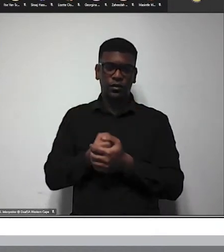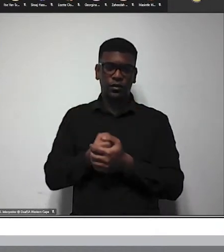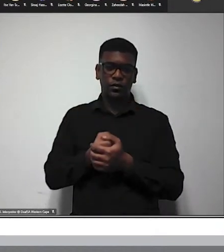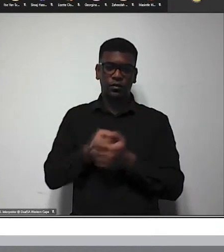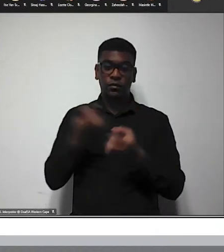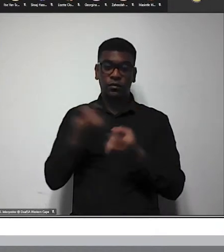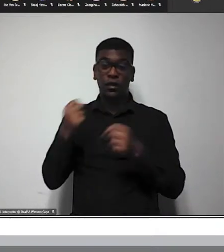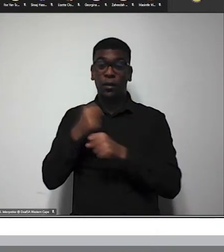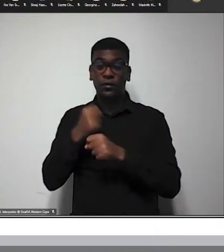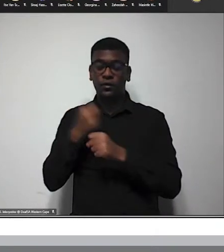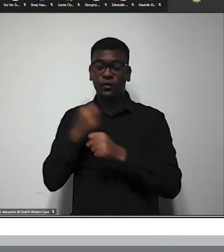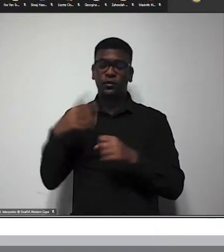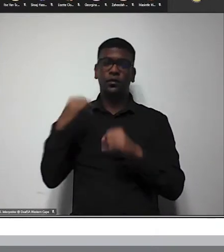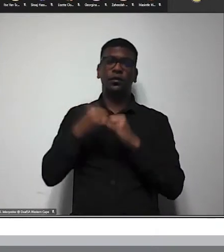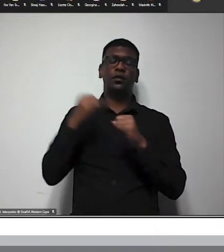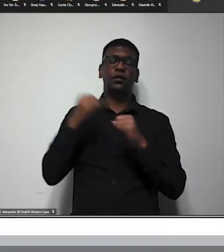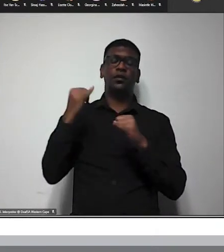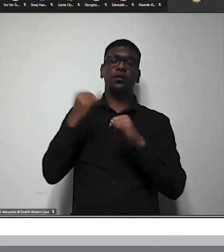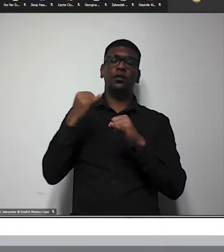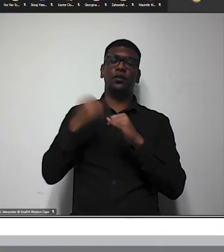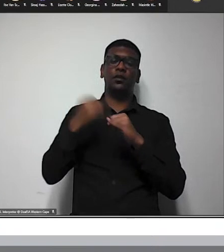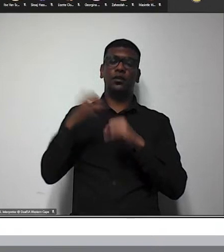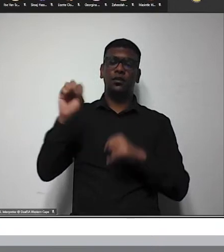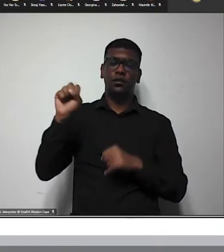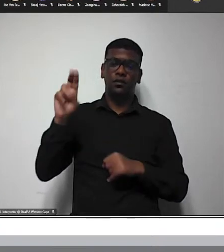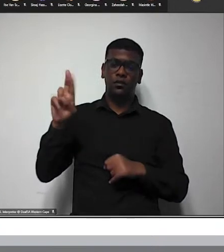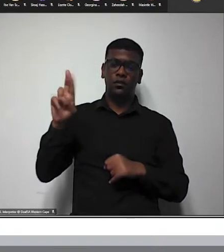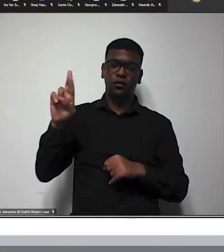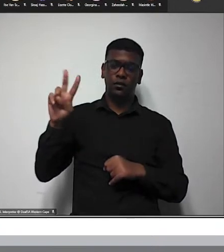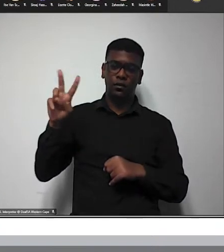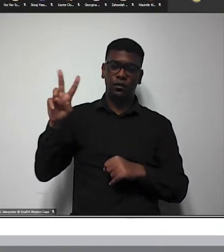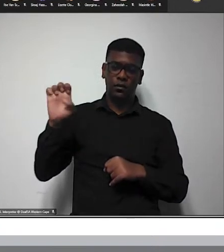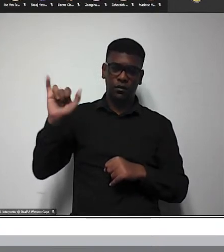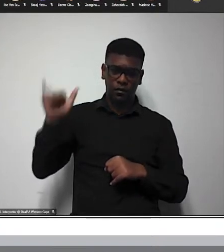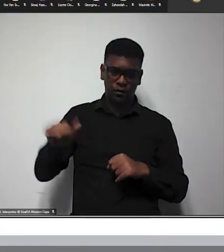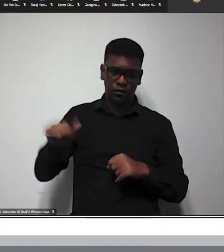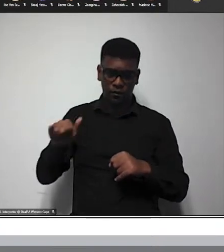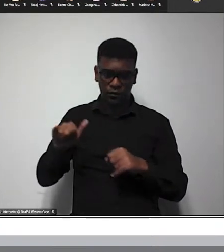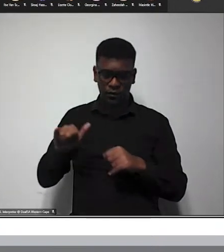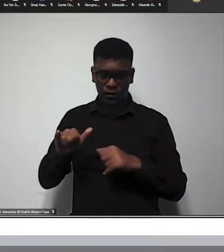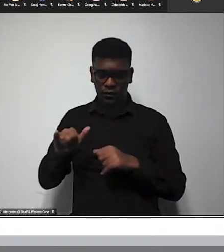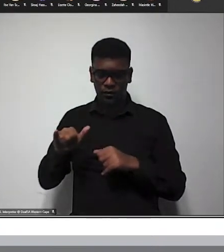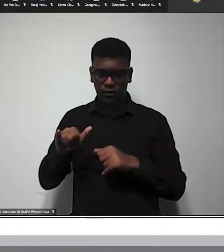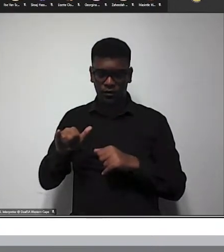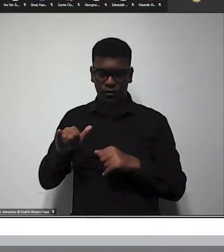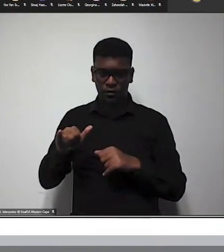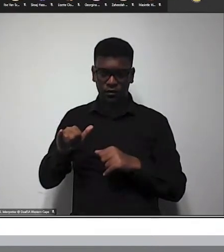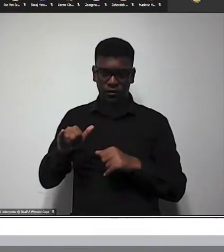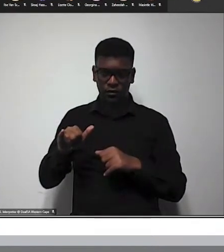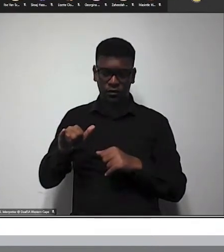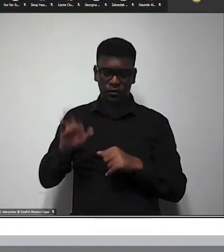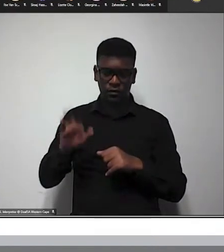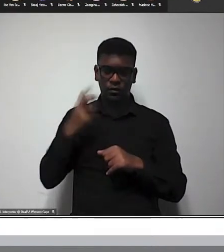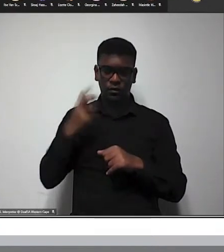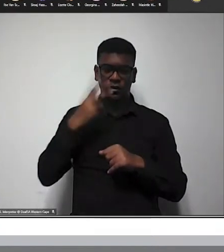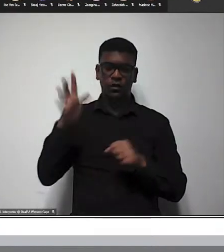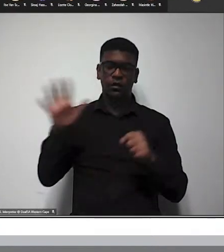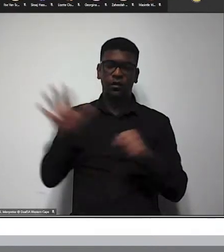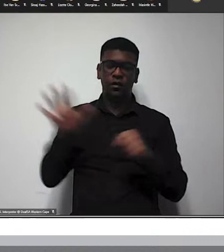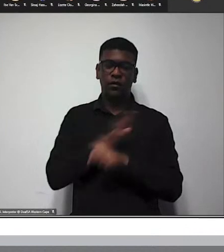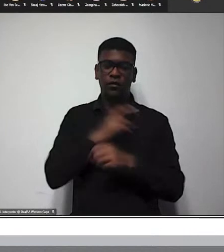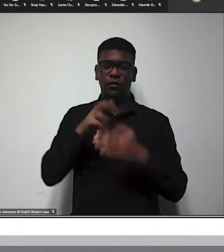survey of businesses that WESCO conducted. So essentially, I'd like to see the full results